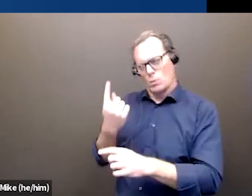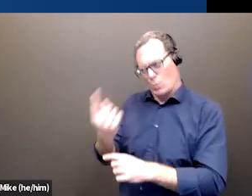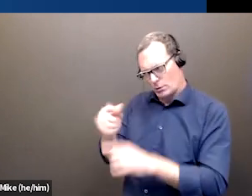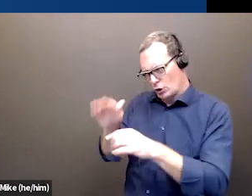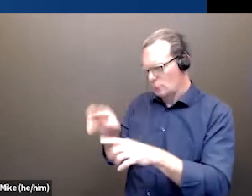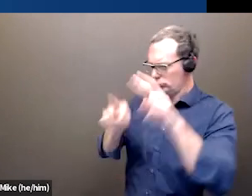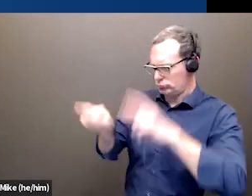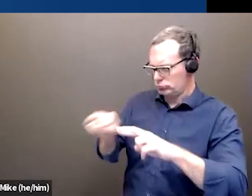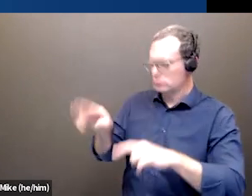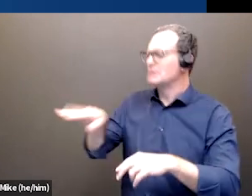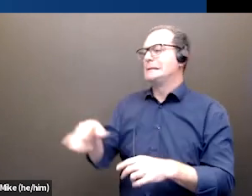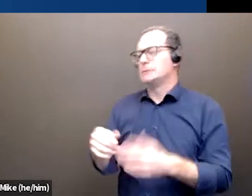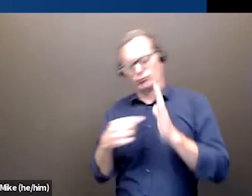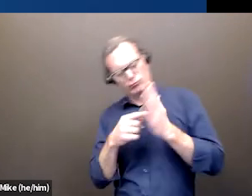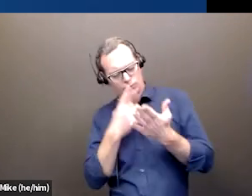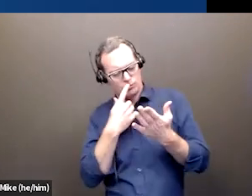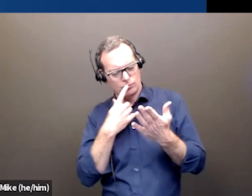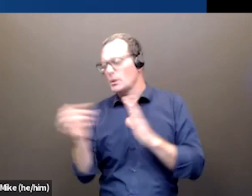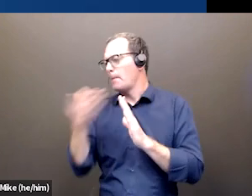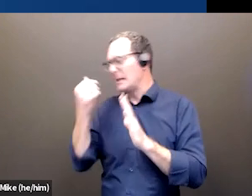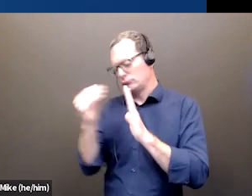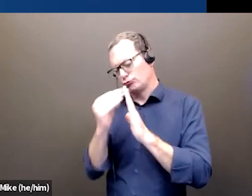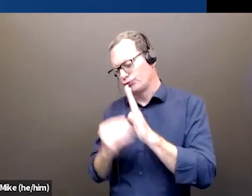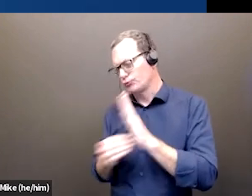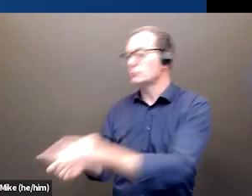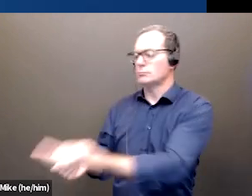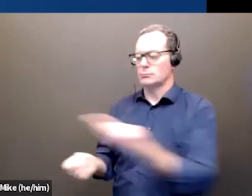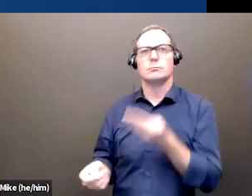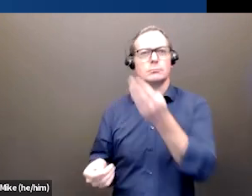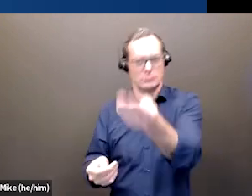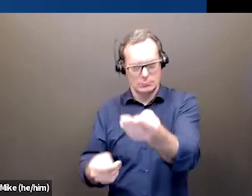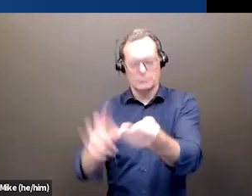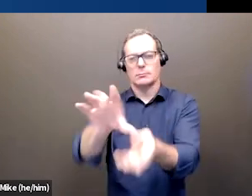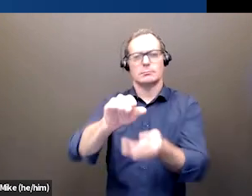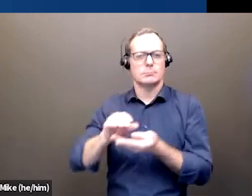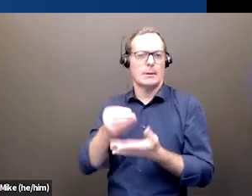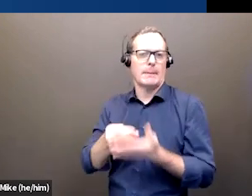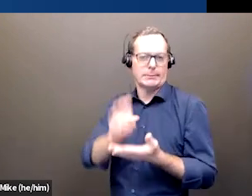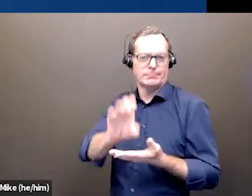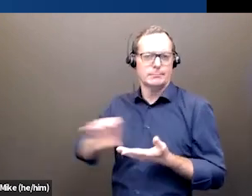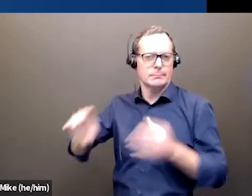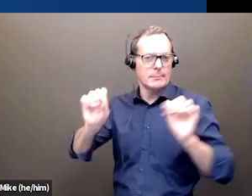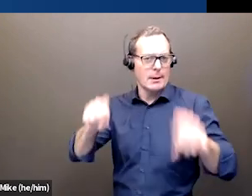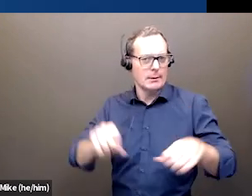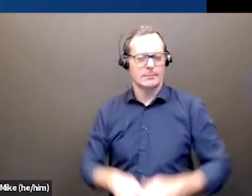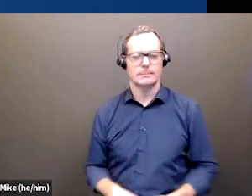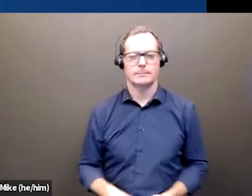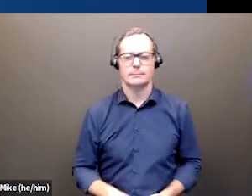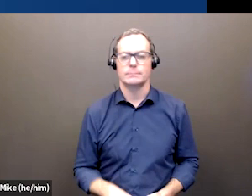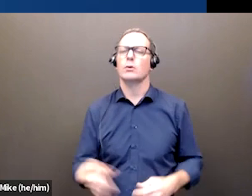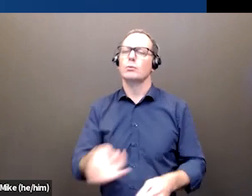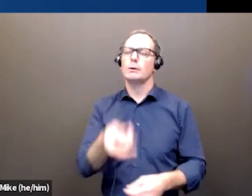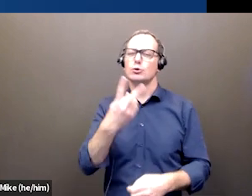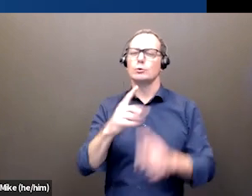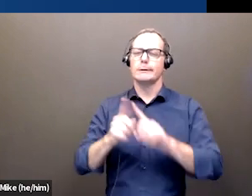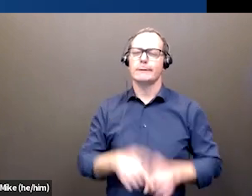their forms. There's two key elements of support for both projects, funding and advisor support. So